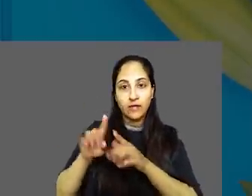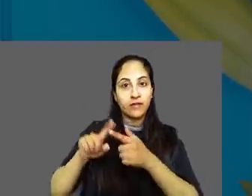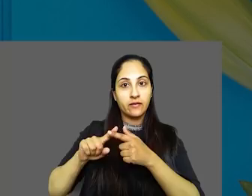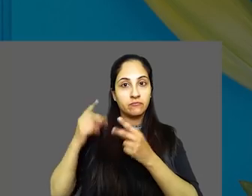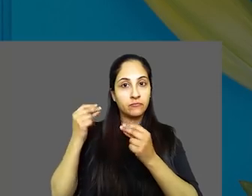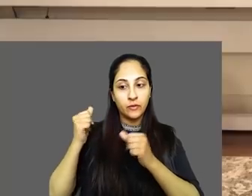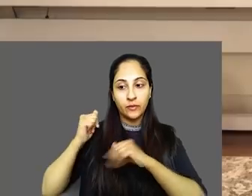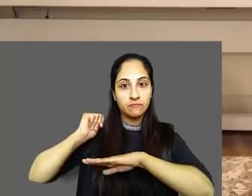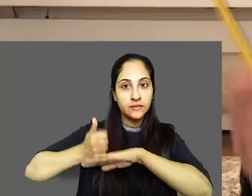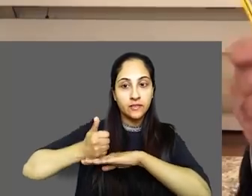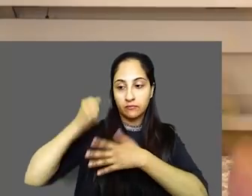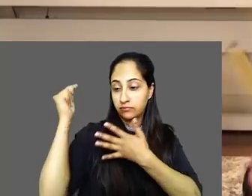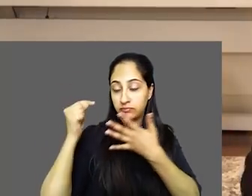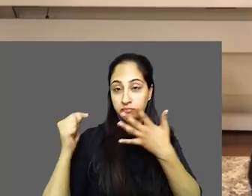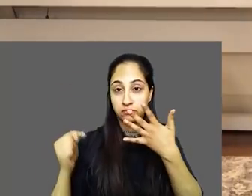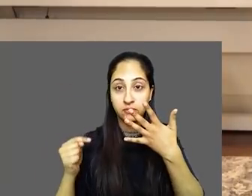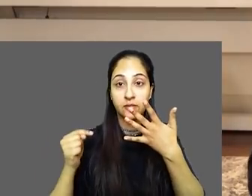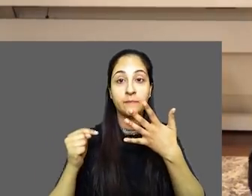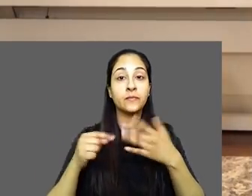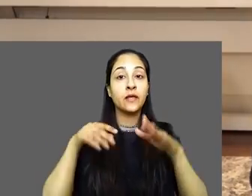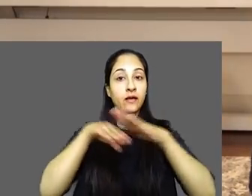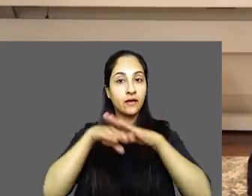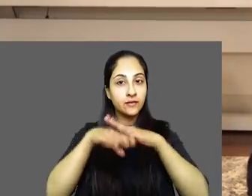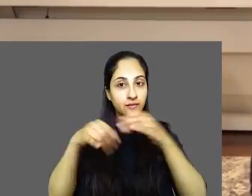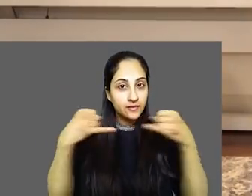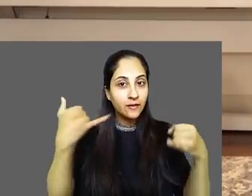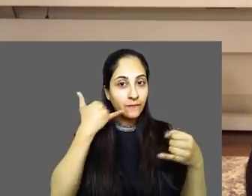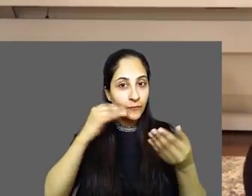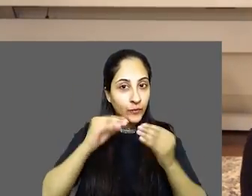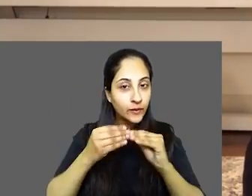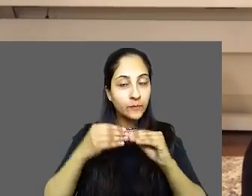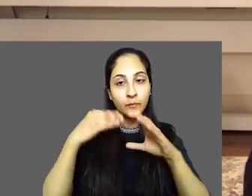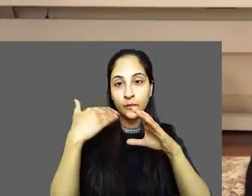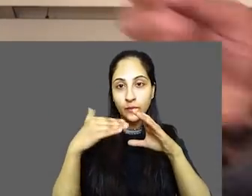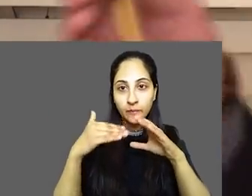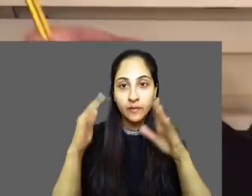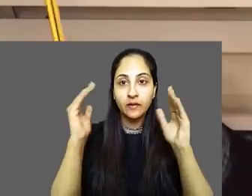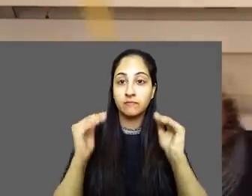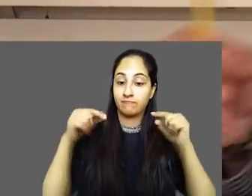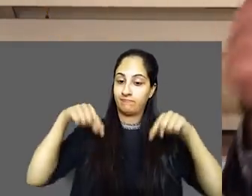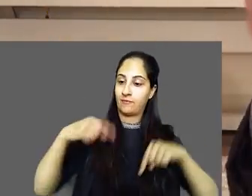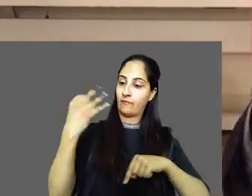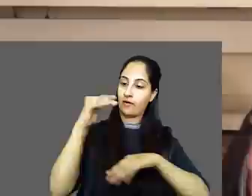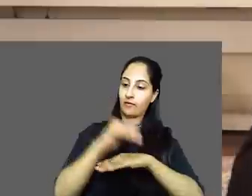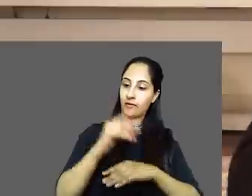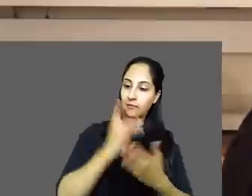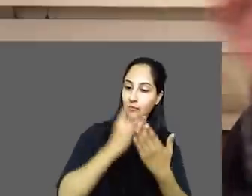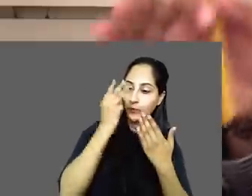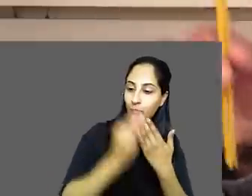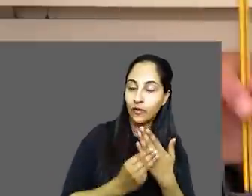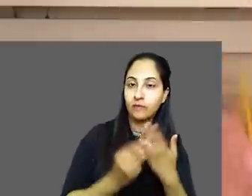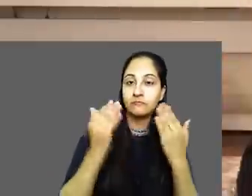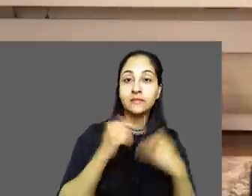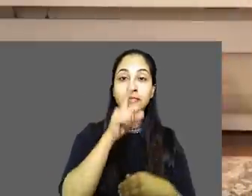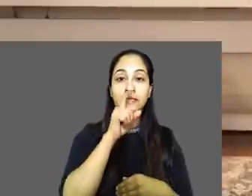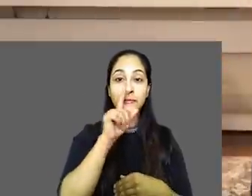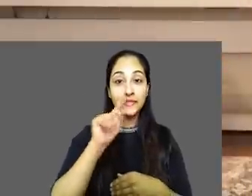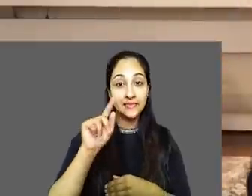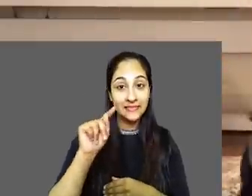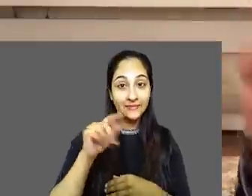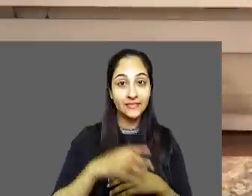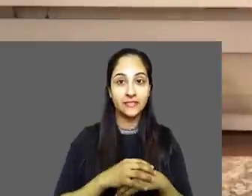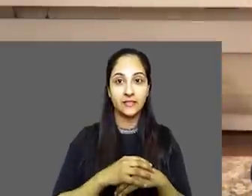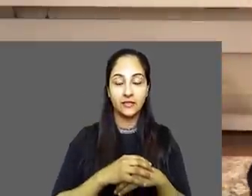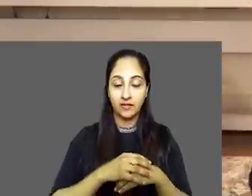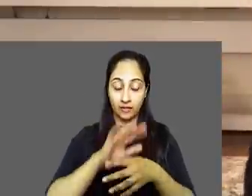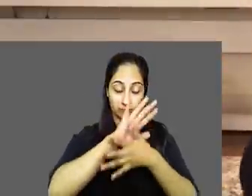launched Ismaili TV. This isn't a matter of mere weeks and months. And there's a phrase, and I know I'm going to butcher it, so, but I'll try anyways, it's never stopped me, that